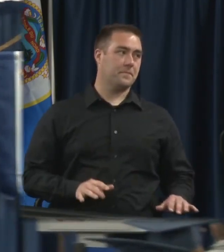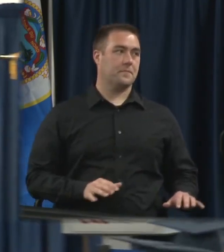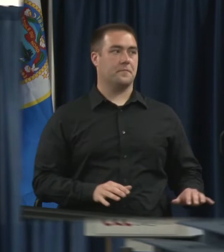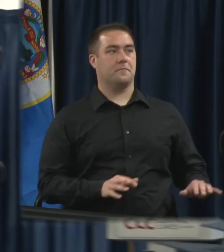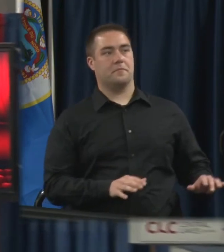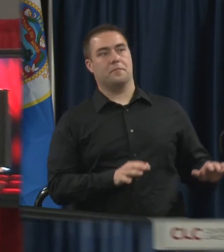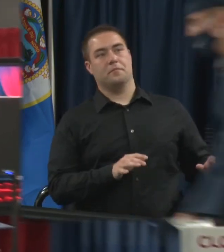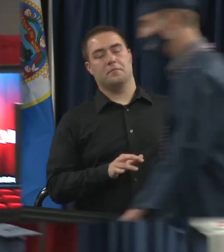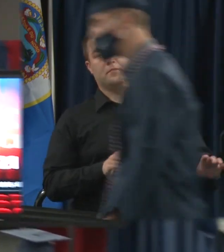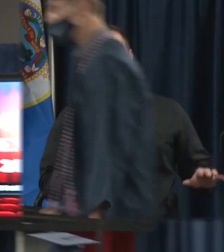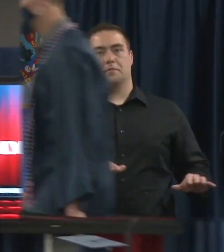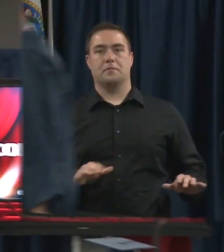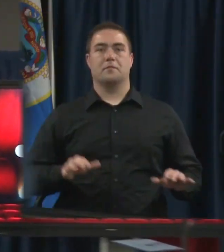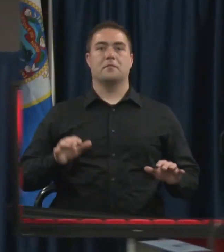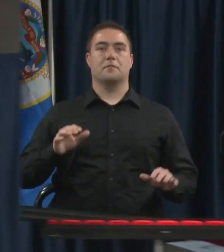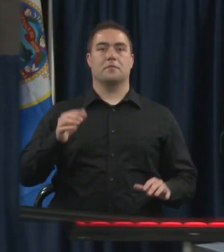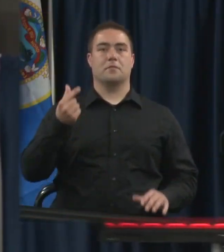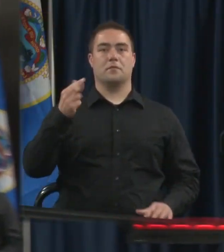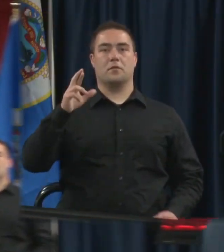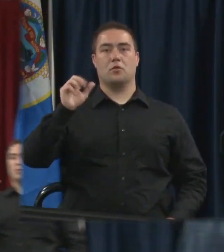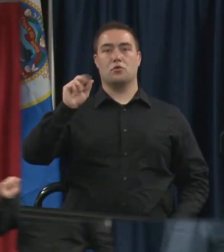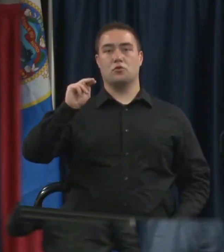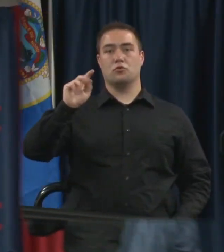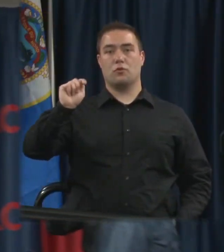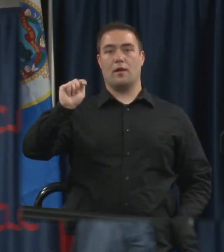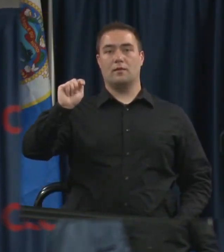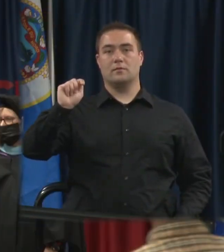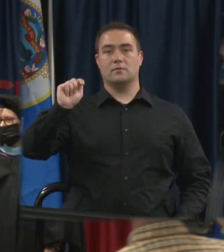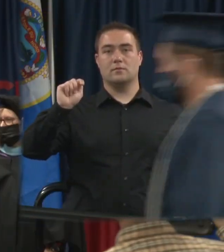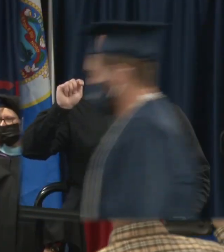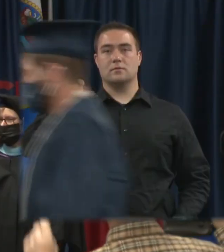Grant Allen Stibakin.